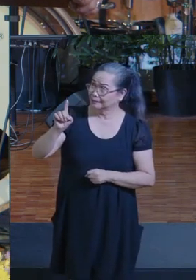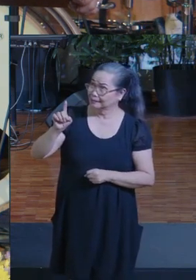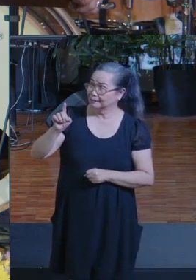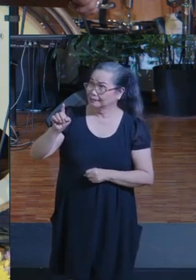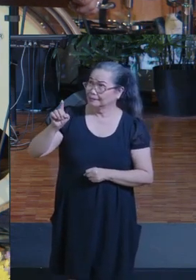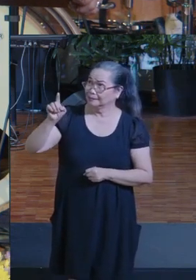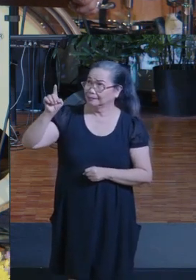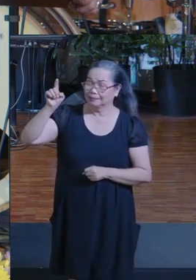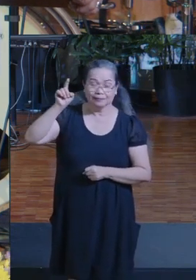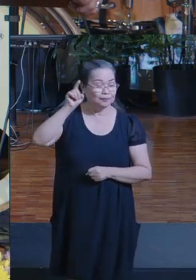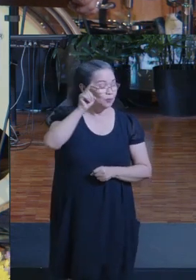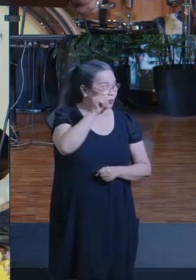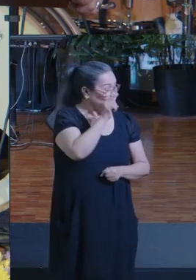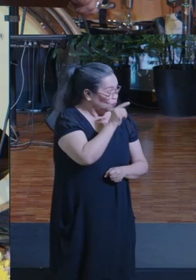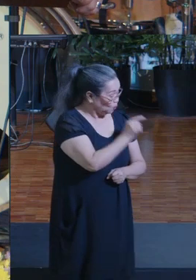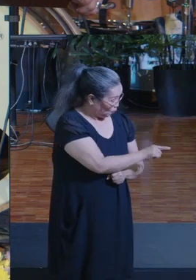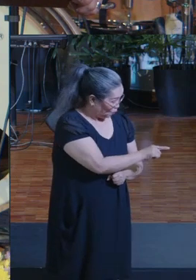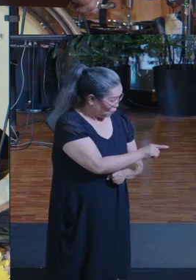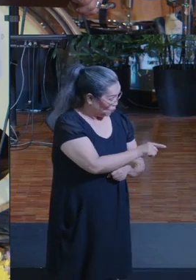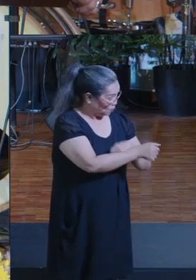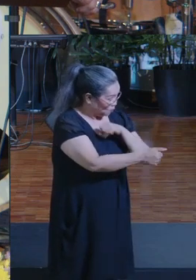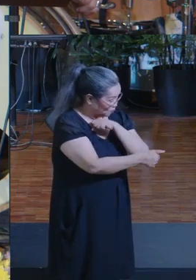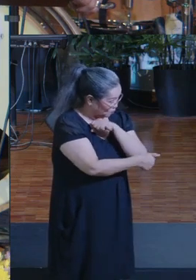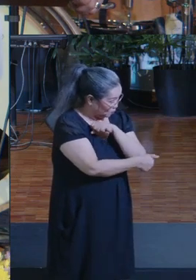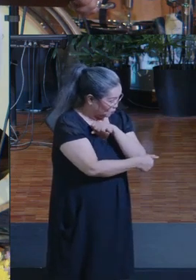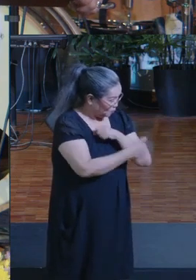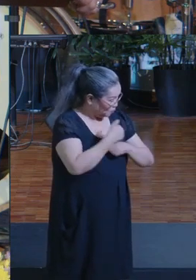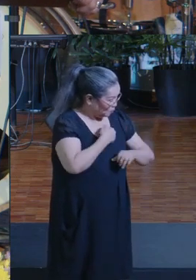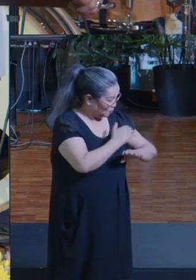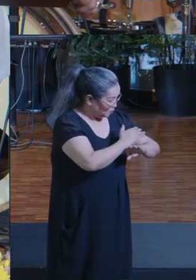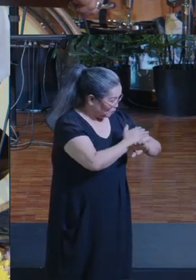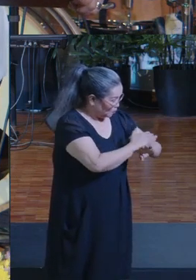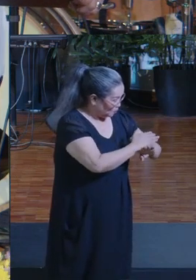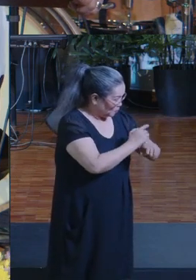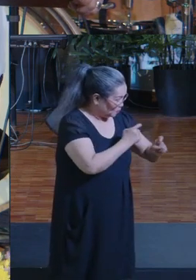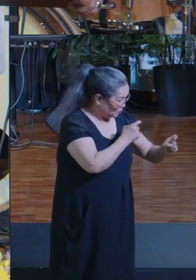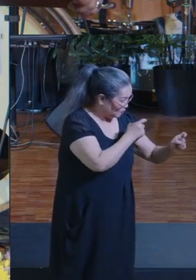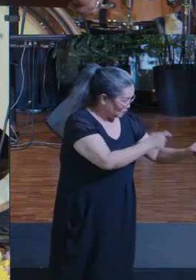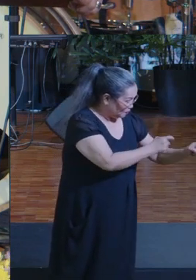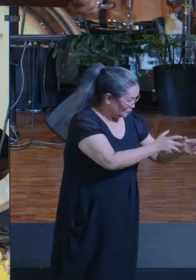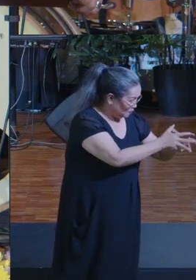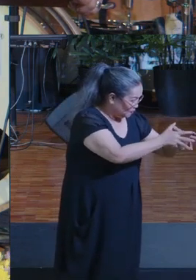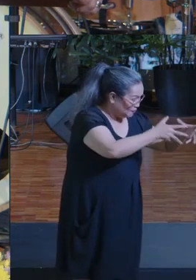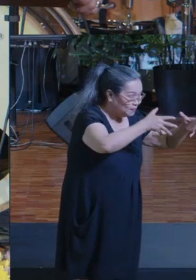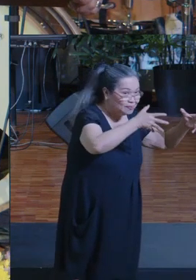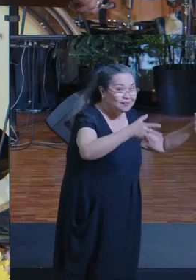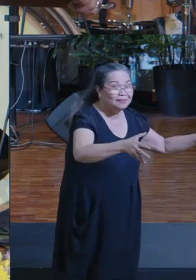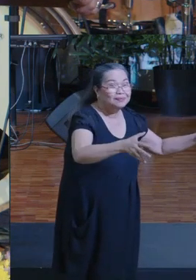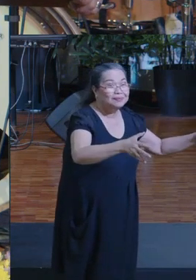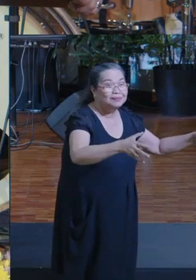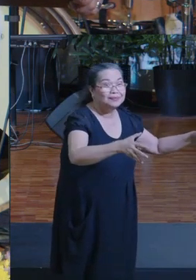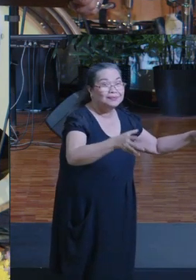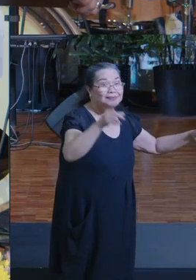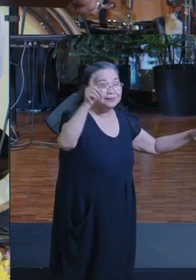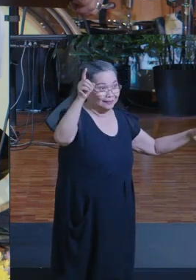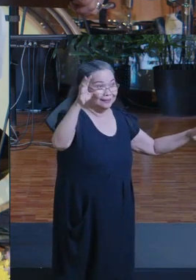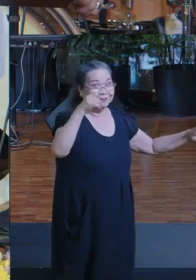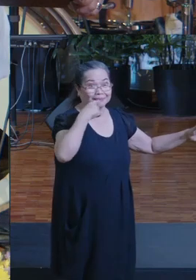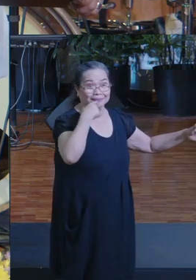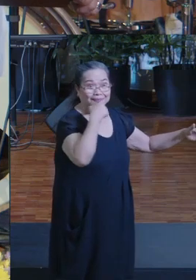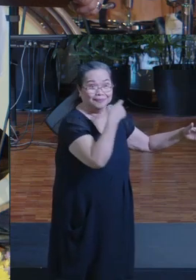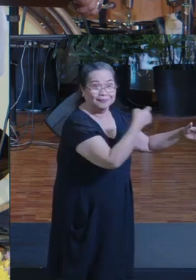Sabi niya, "Fear not, Abraham, I am your shield. Your reward shall be very great." Chapter 15, verse 1 of